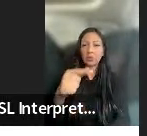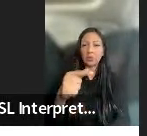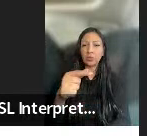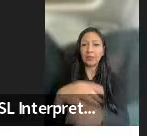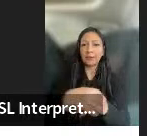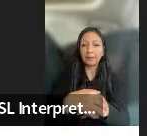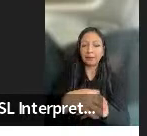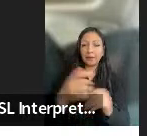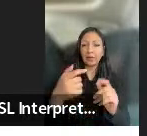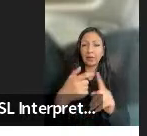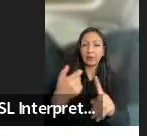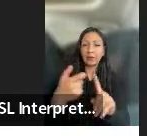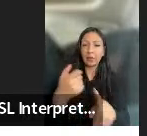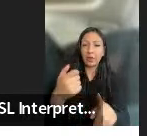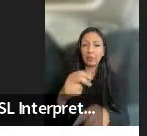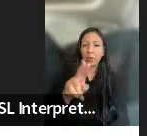Council,